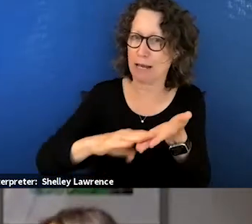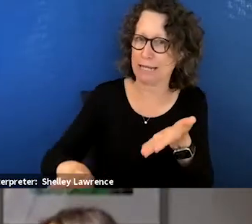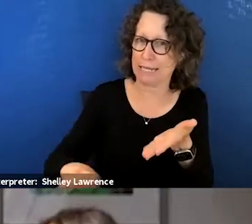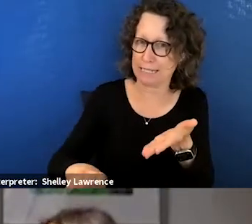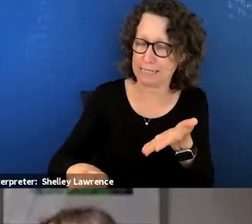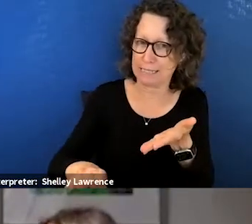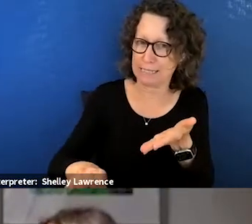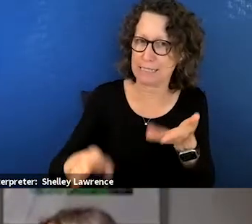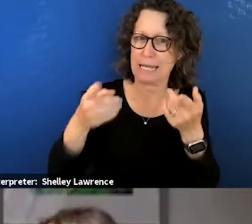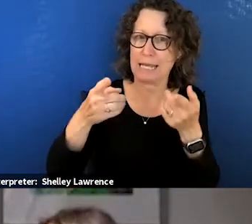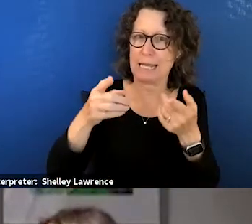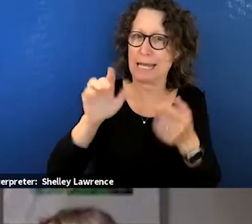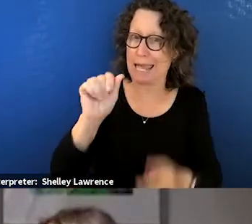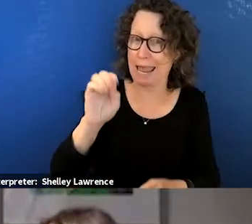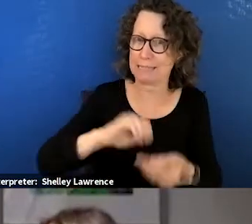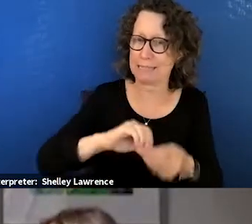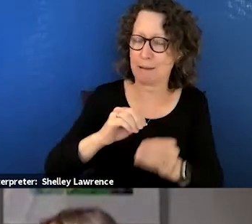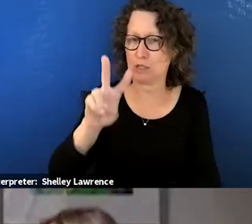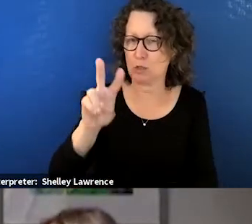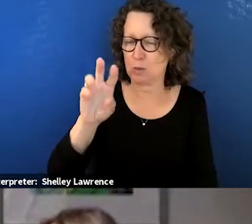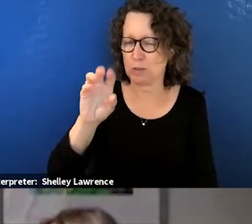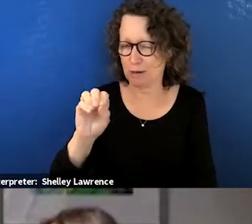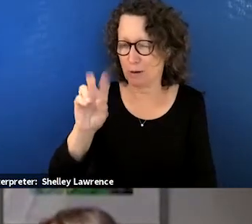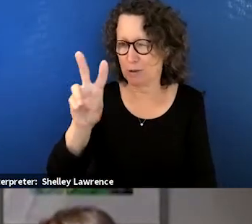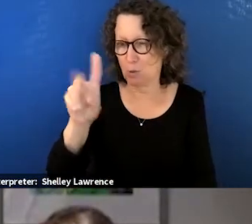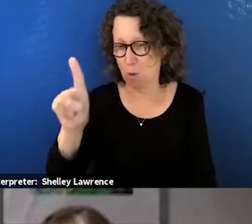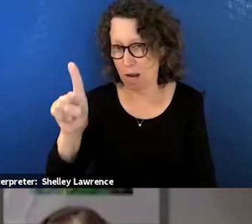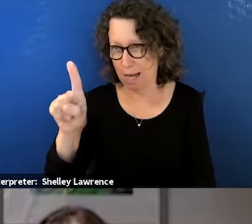case number